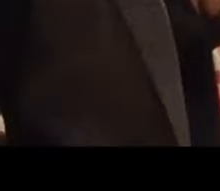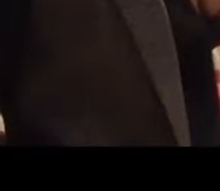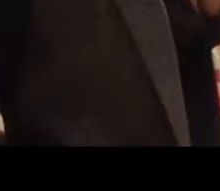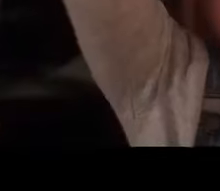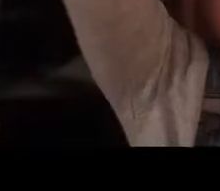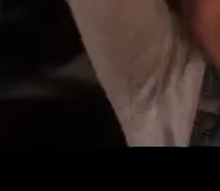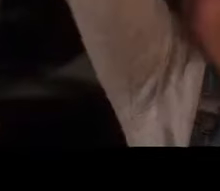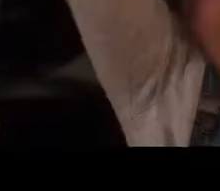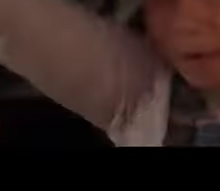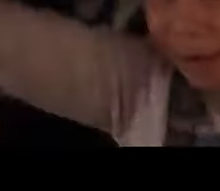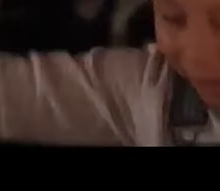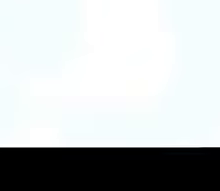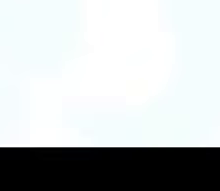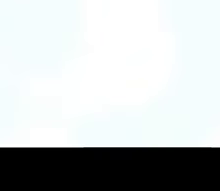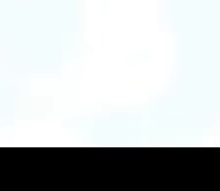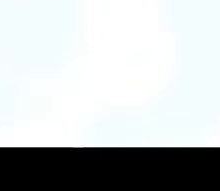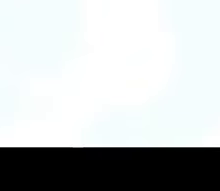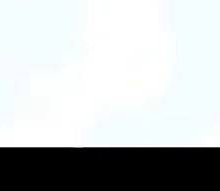going to make it to Christmas, are we?